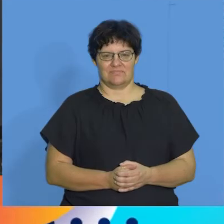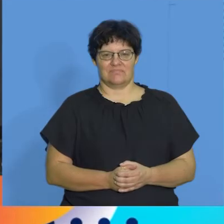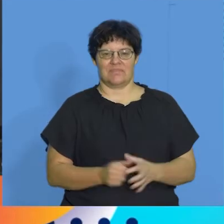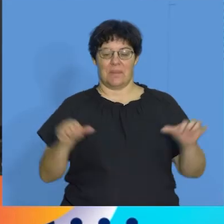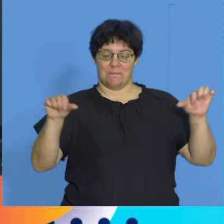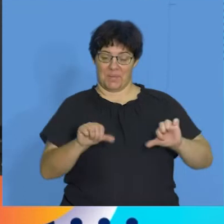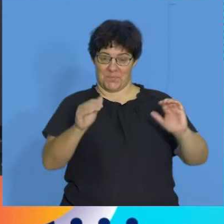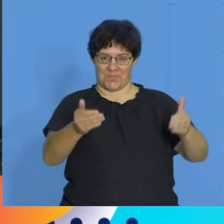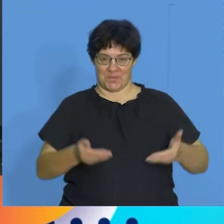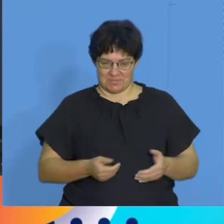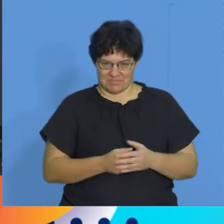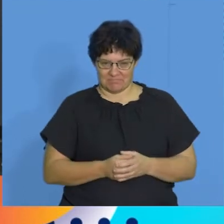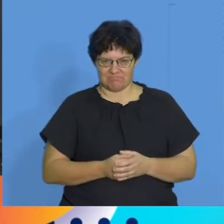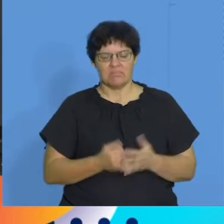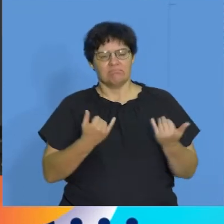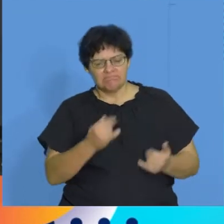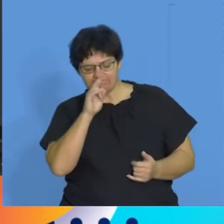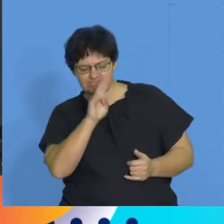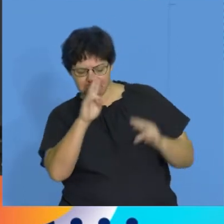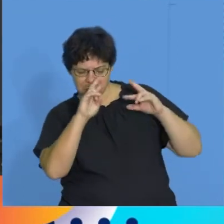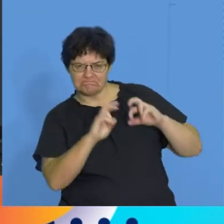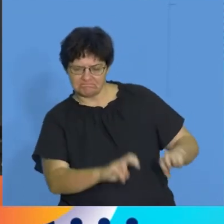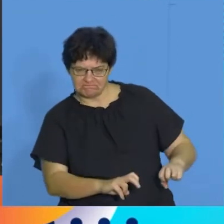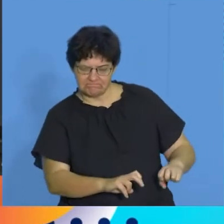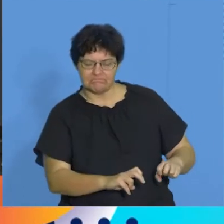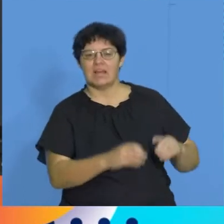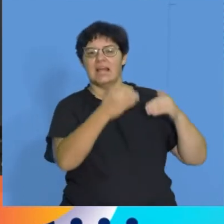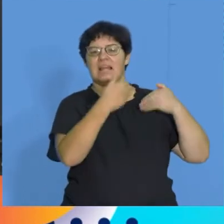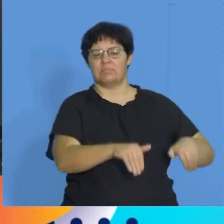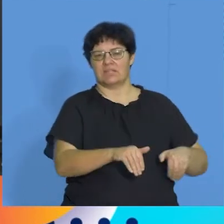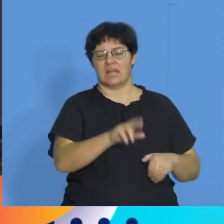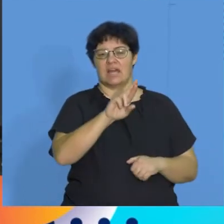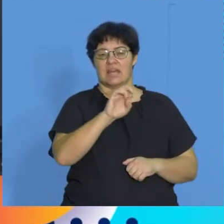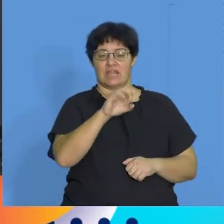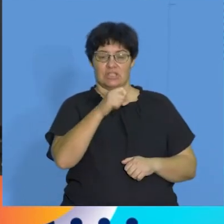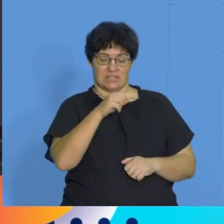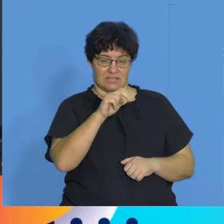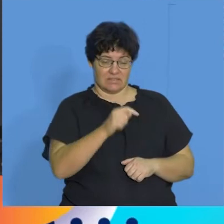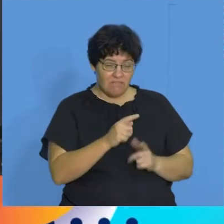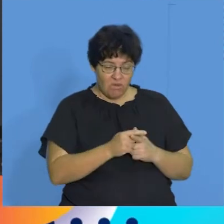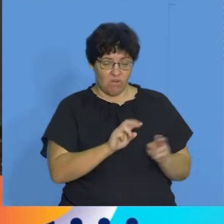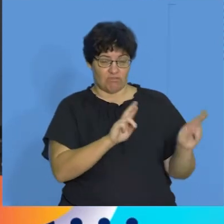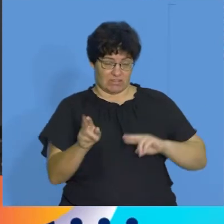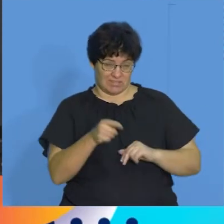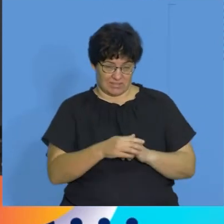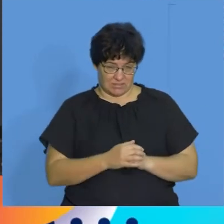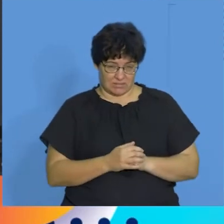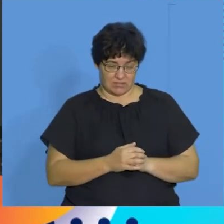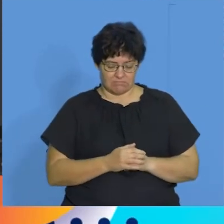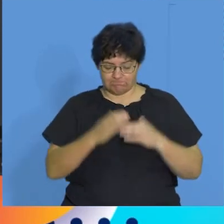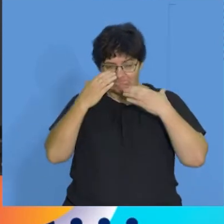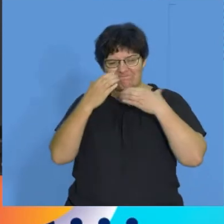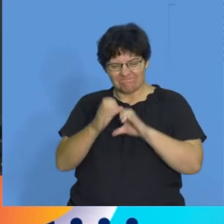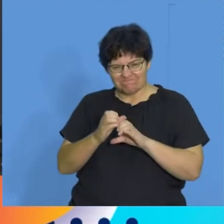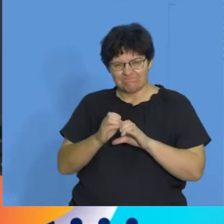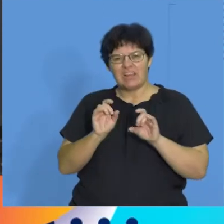Welcome back. We're still looking into the limiting reagents in as far as reactions are concerned. So now we'll draw attention to